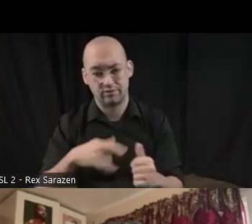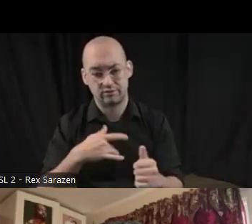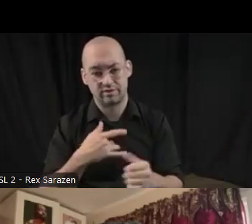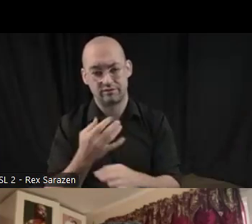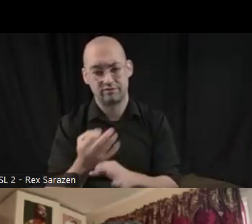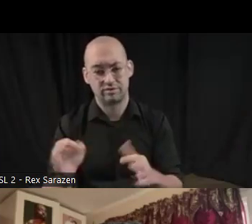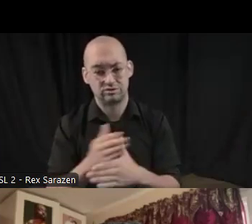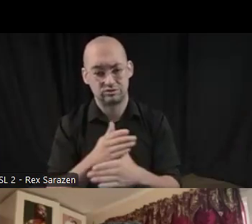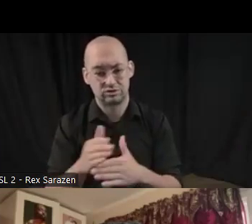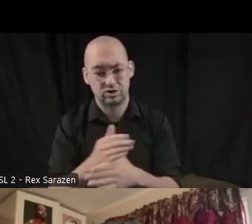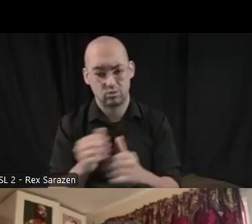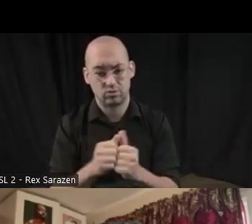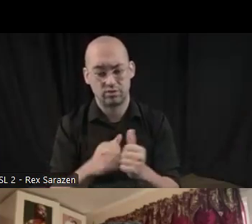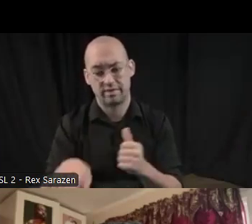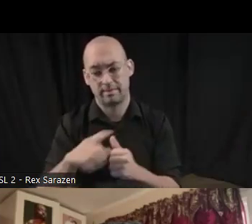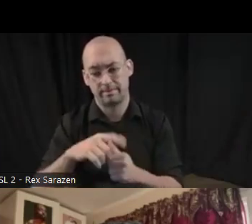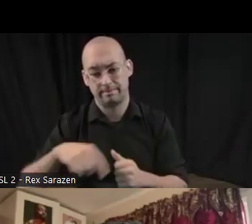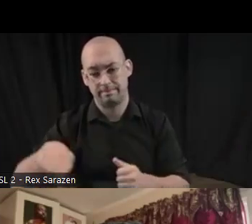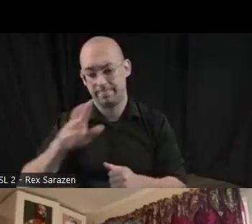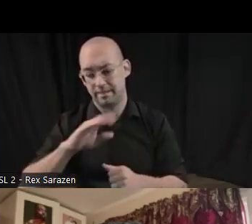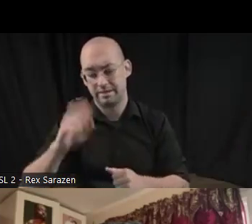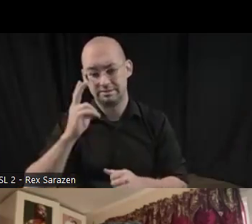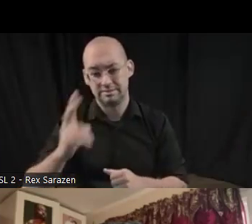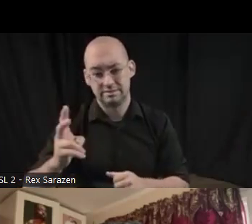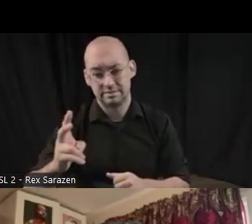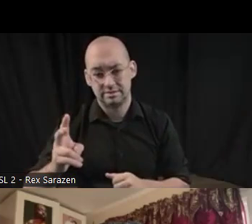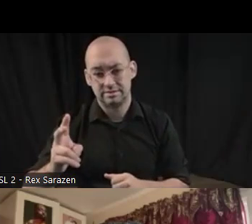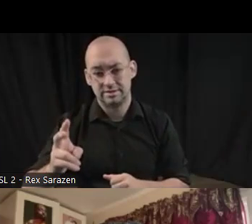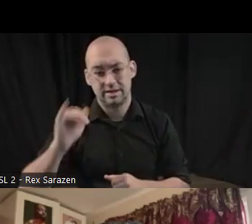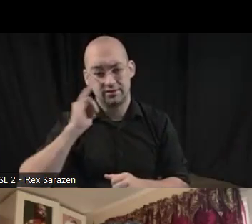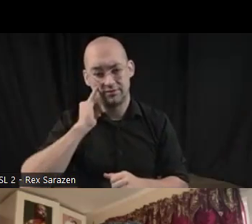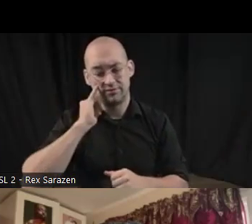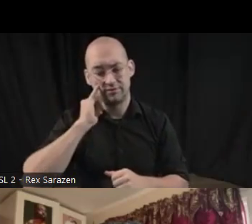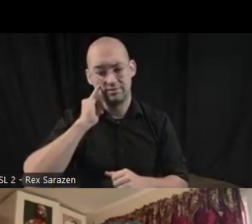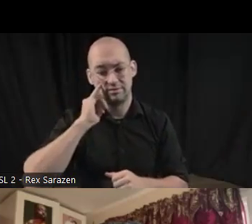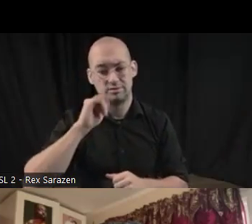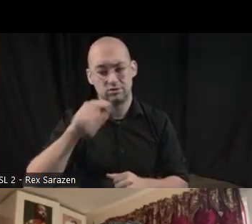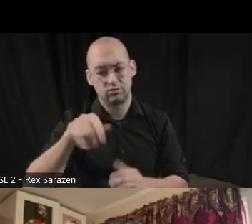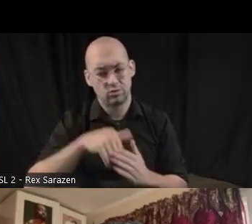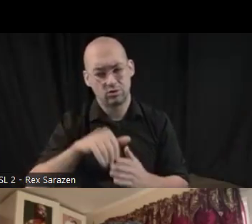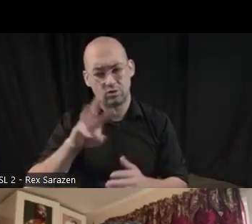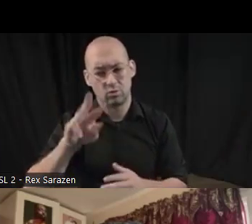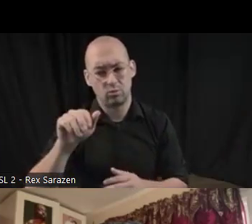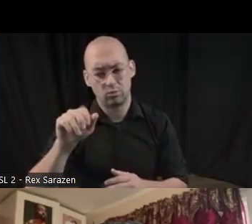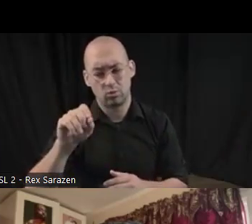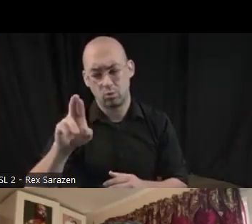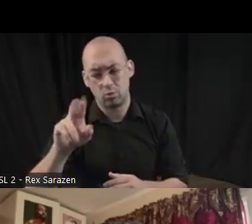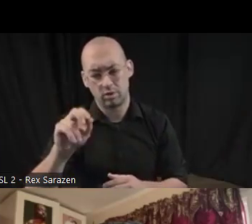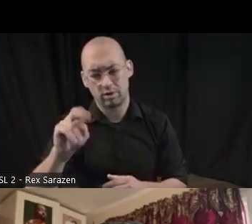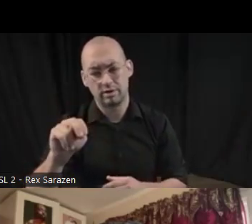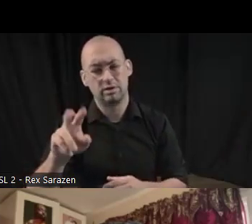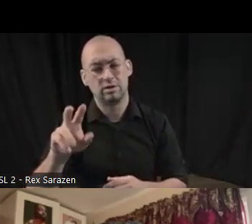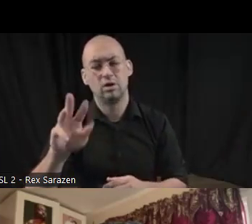them and see, if you're in Oregon, right? Or Washington? Washington